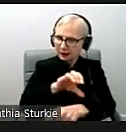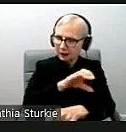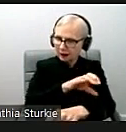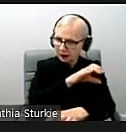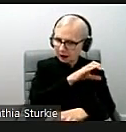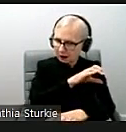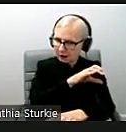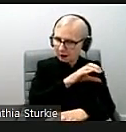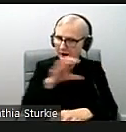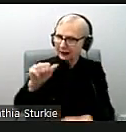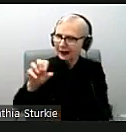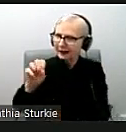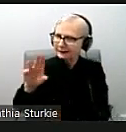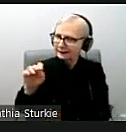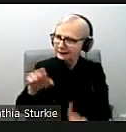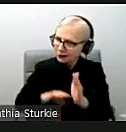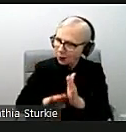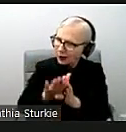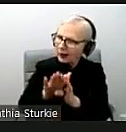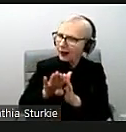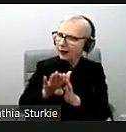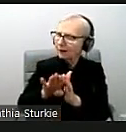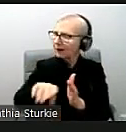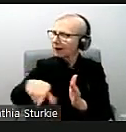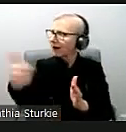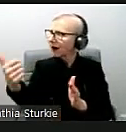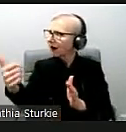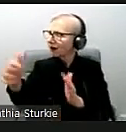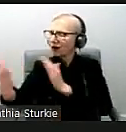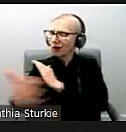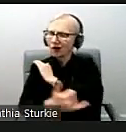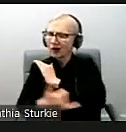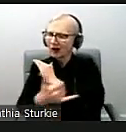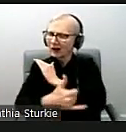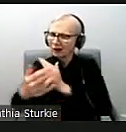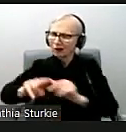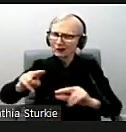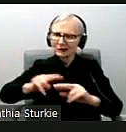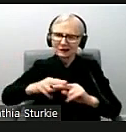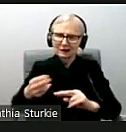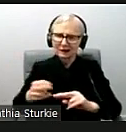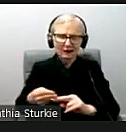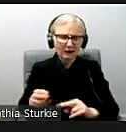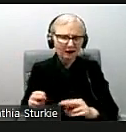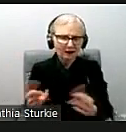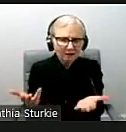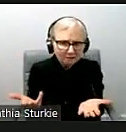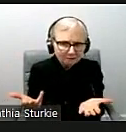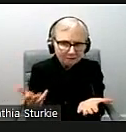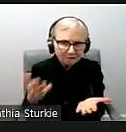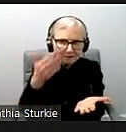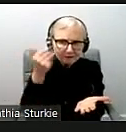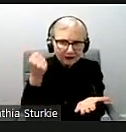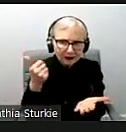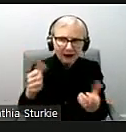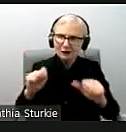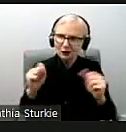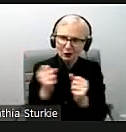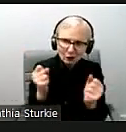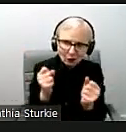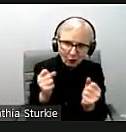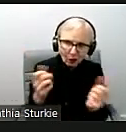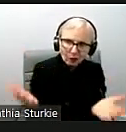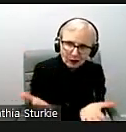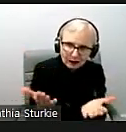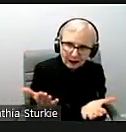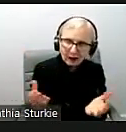are these cases going up here in our state, but the rest of the country continues to decline? Is it because, we're a colder area and more people are spending